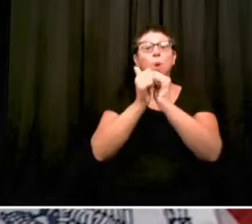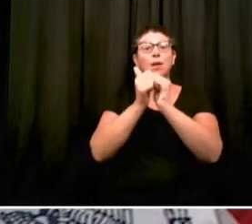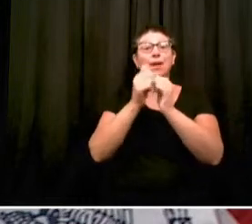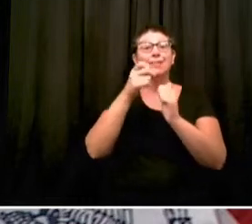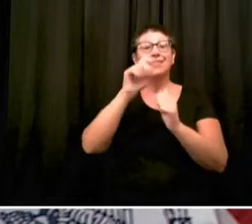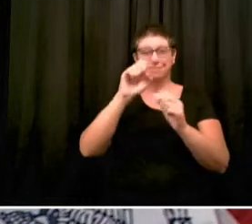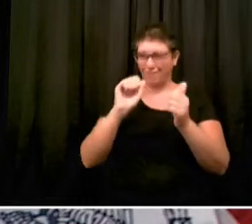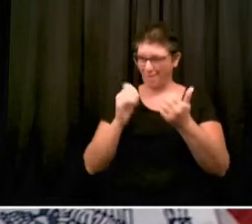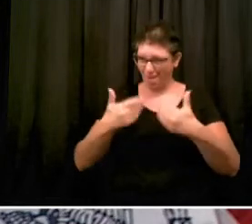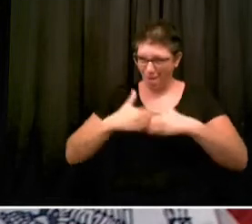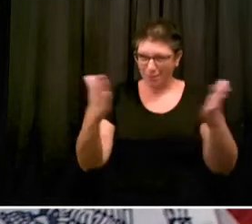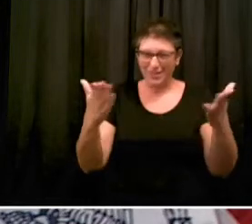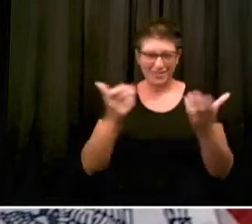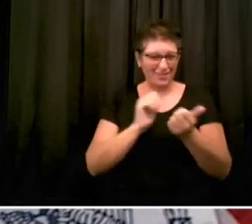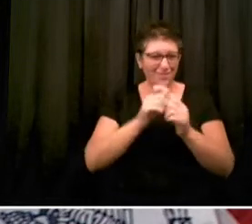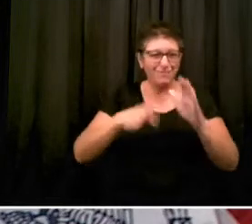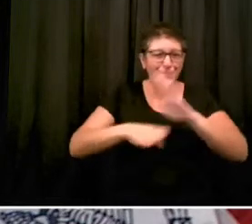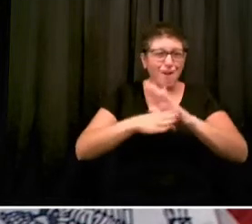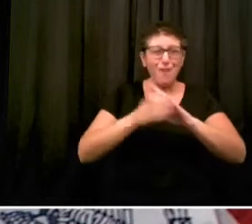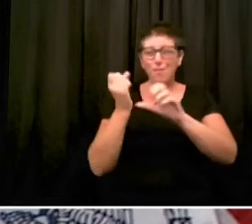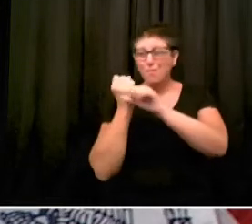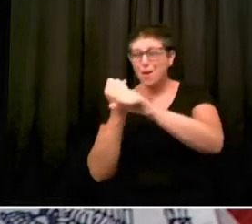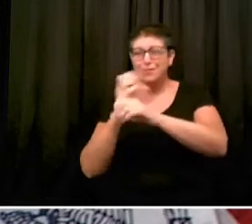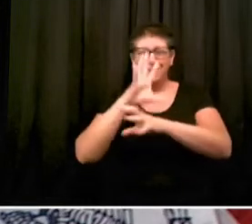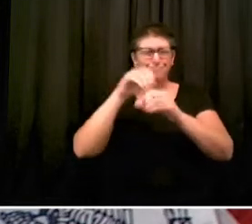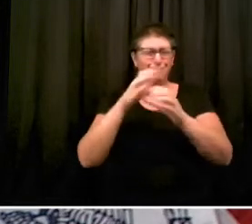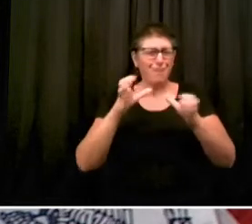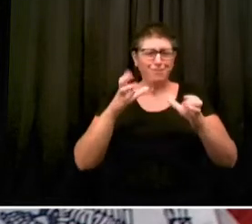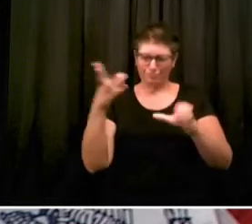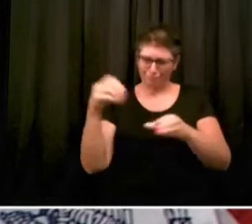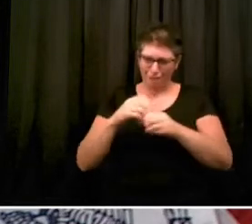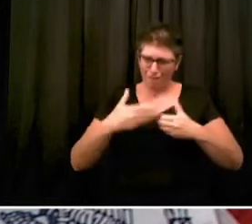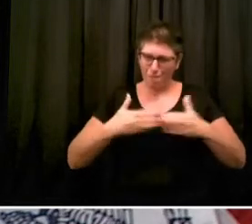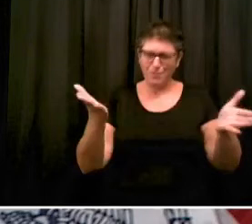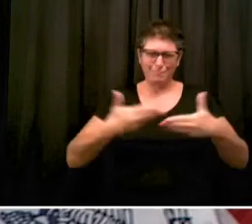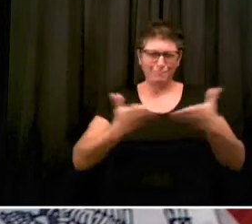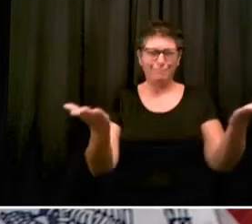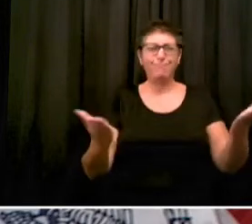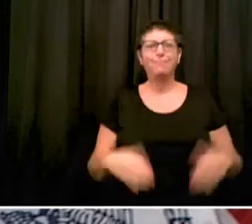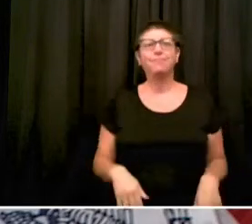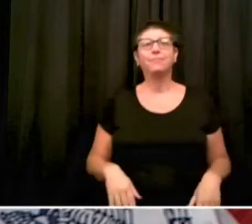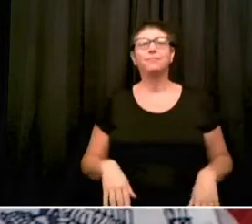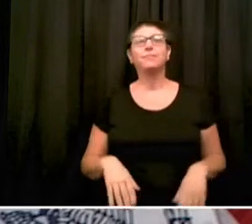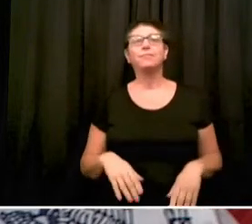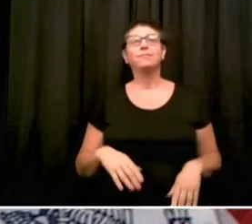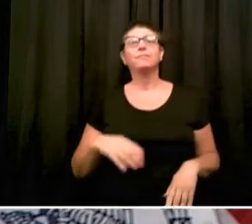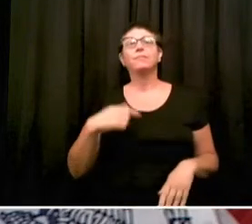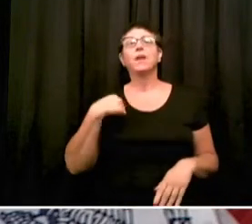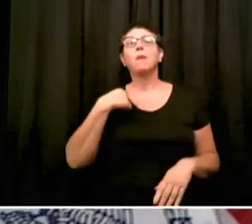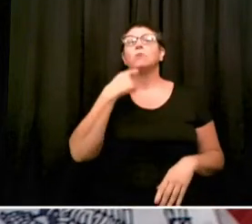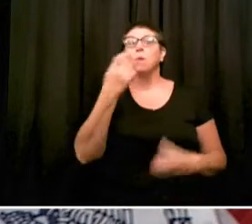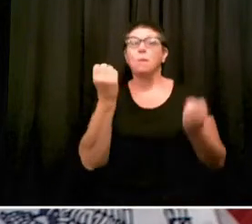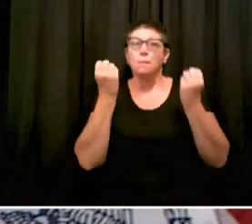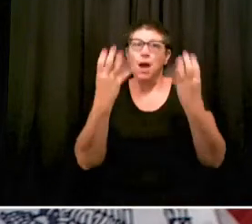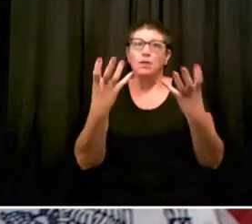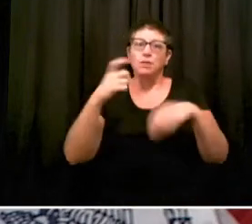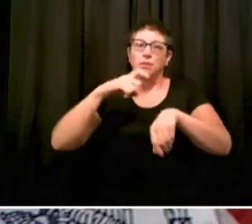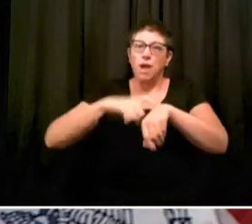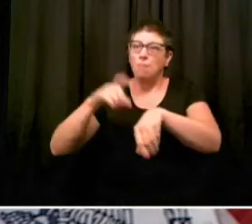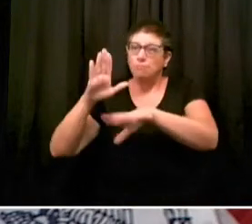Now, I've said many times, for us to really come back, for this city, this state, this nation to come